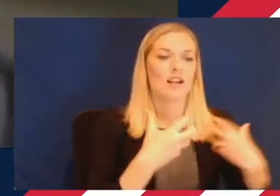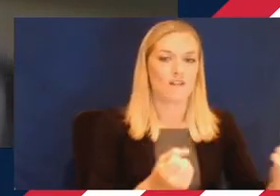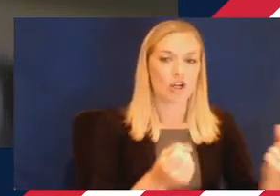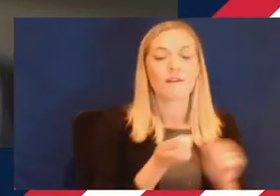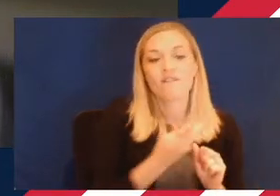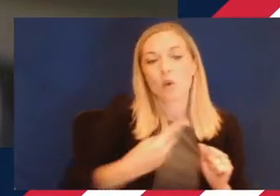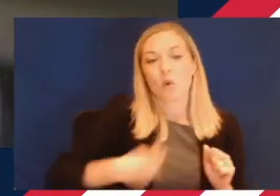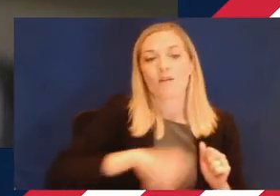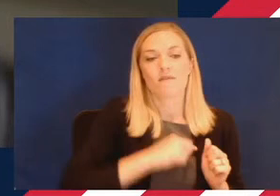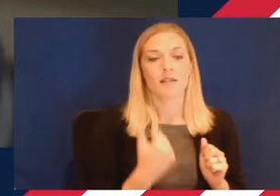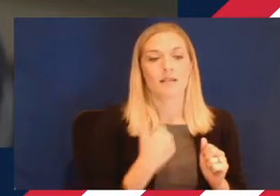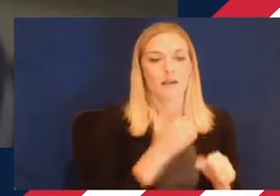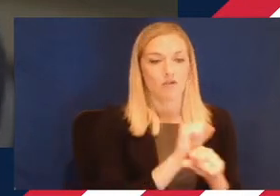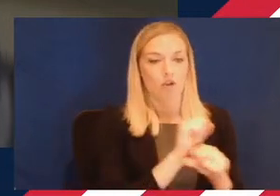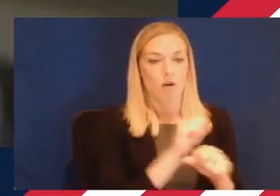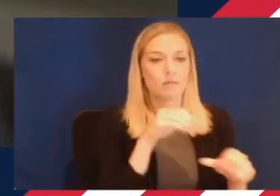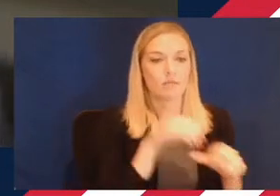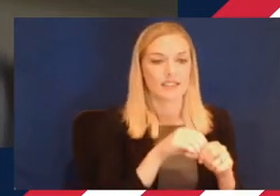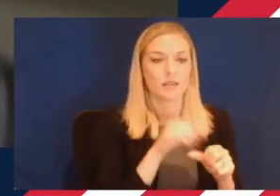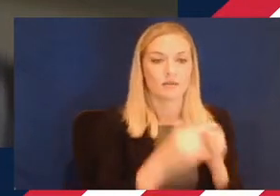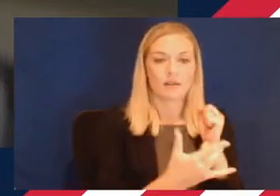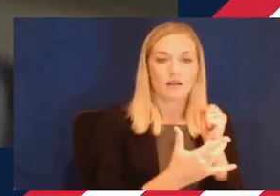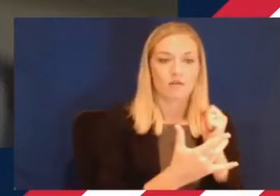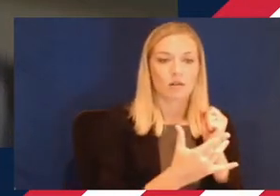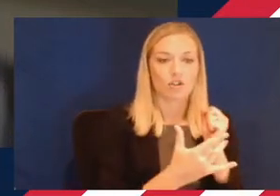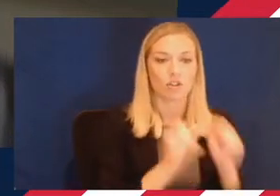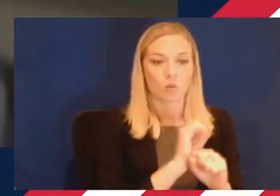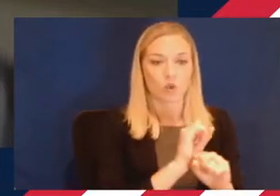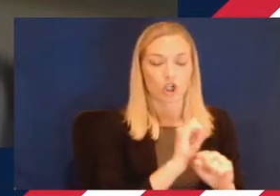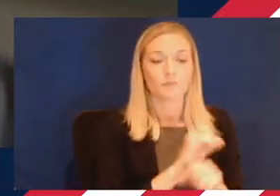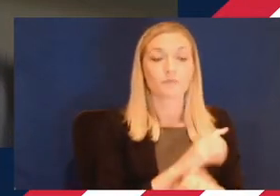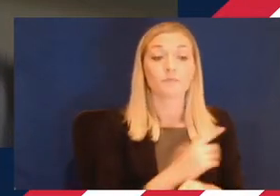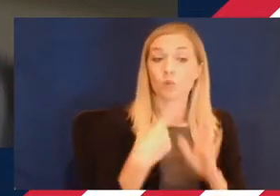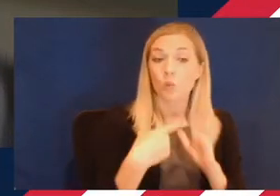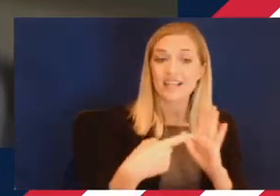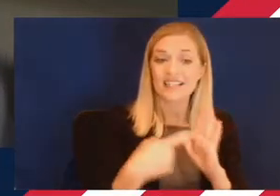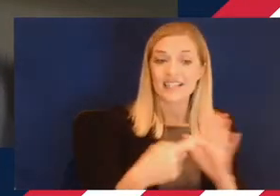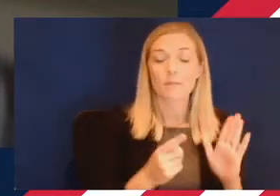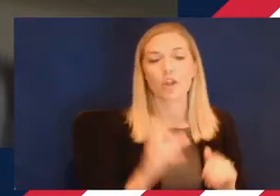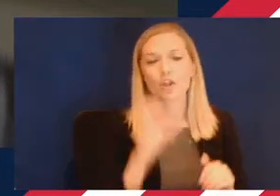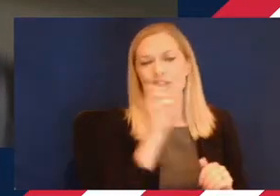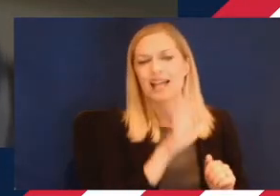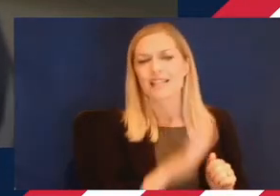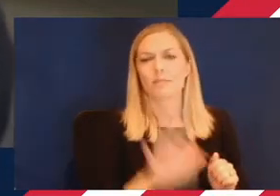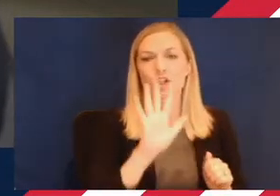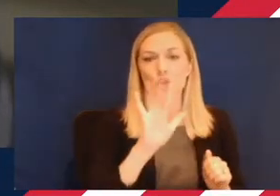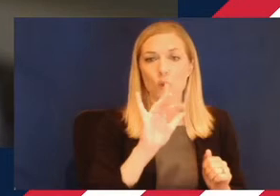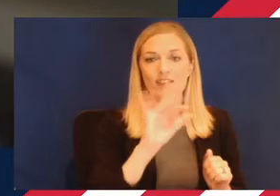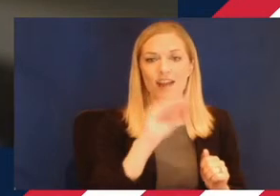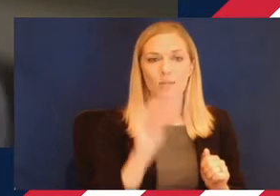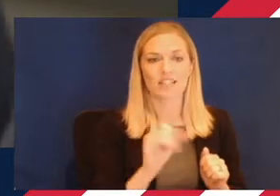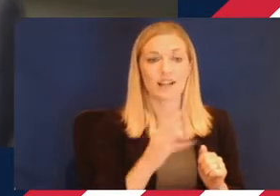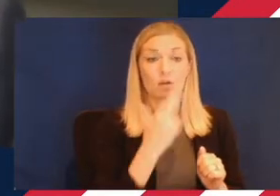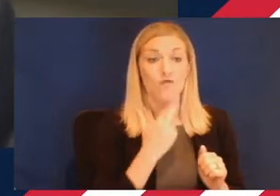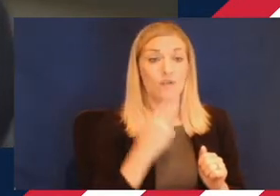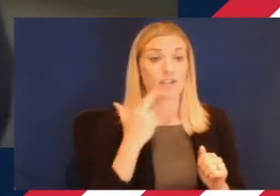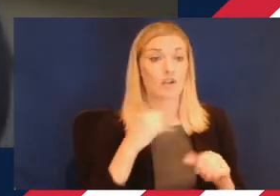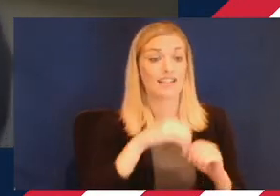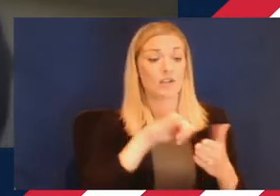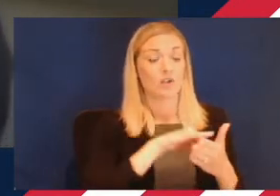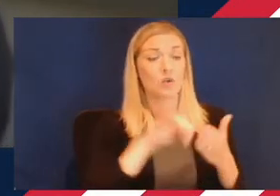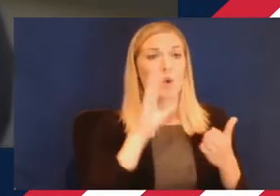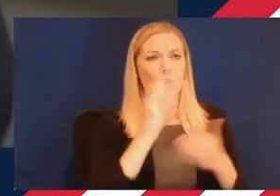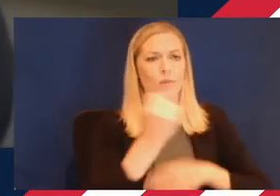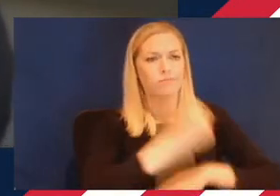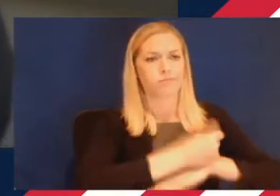is the New York City Commission I'm on is estimating 25% of restaurants in the city will close permanently. And this